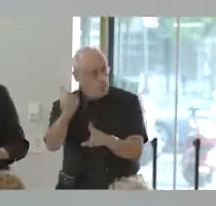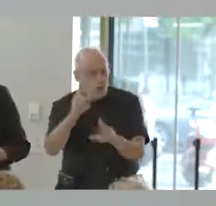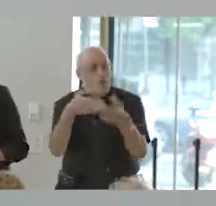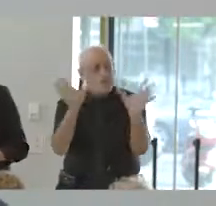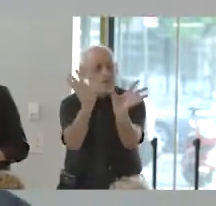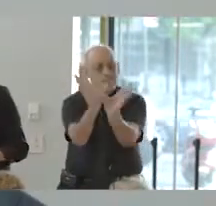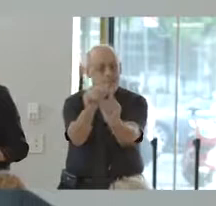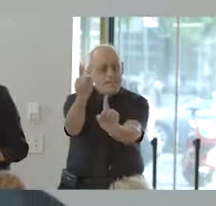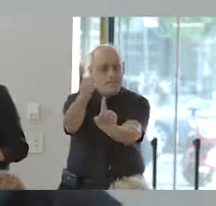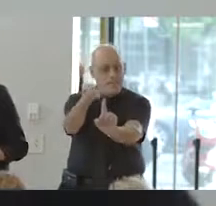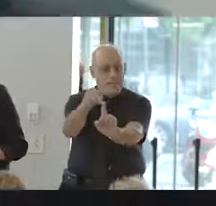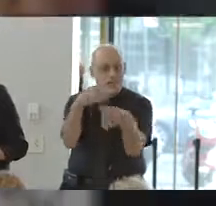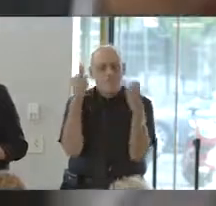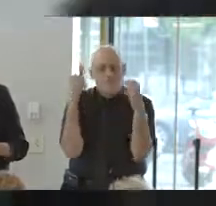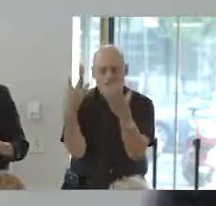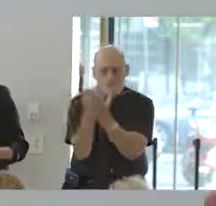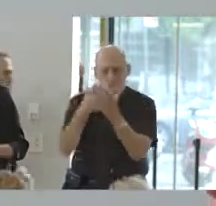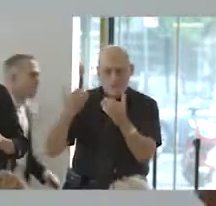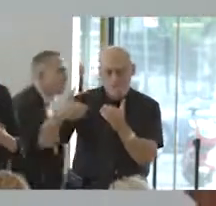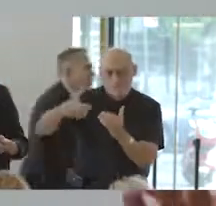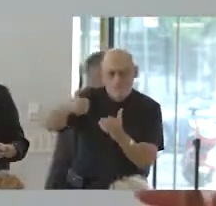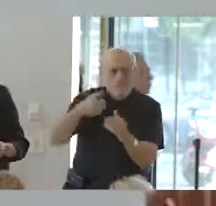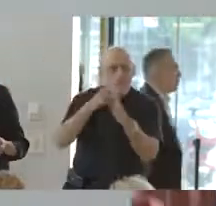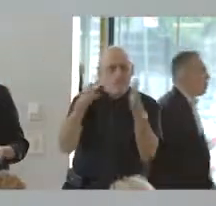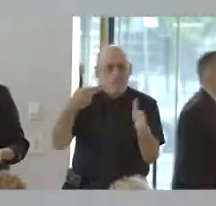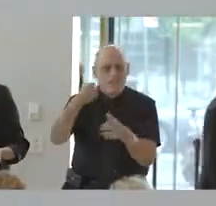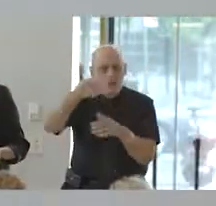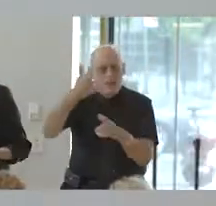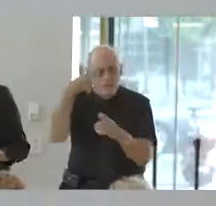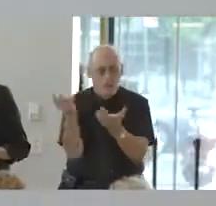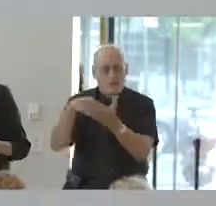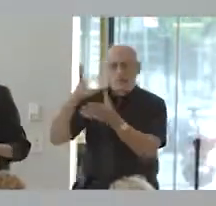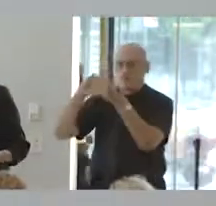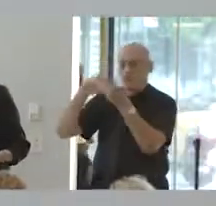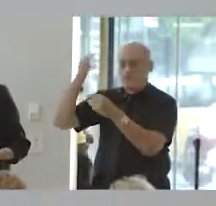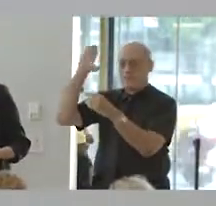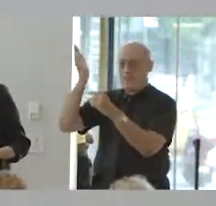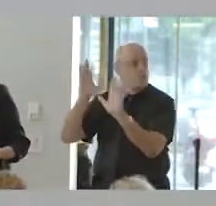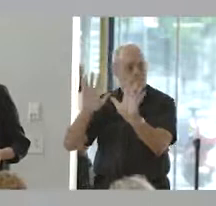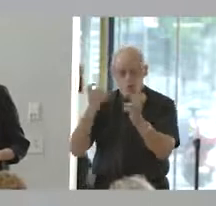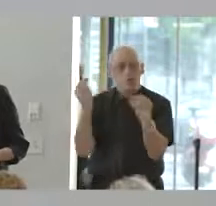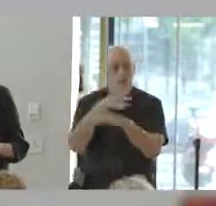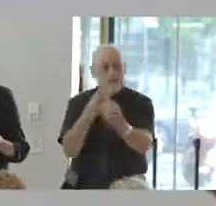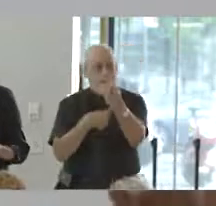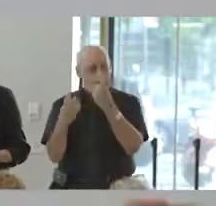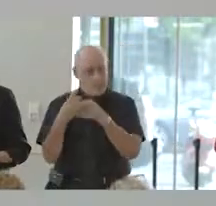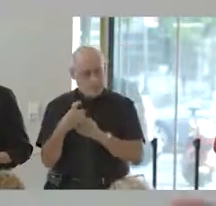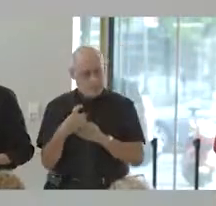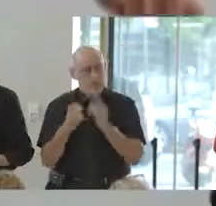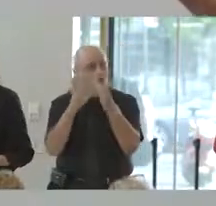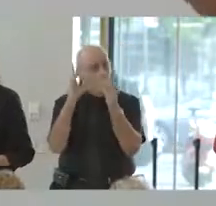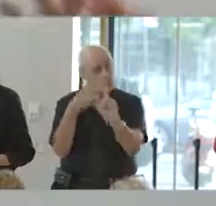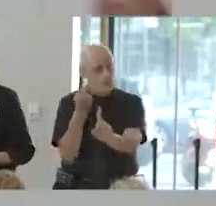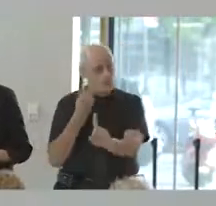meeting. There will be lots of opportunities of public hearings for you to make statements, Tonight is a night to ask questions and to make